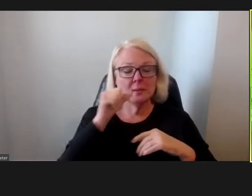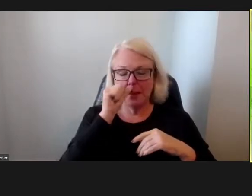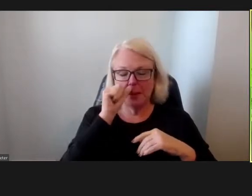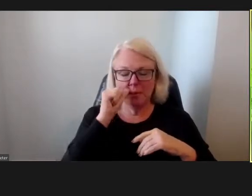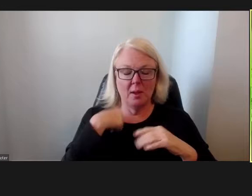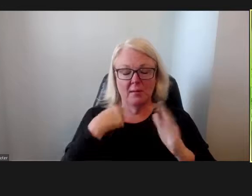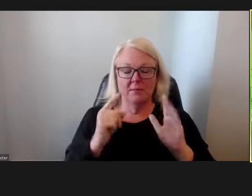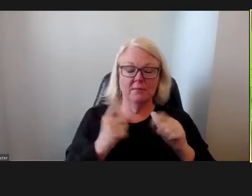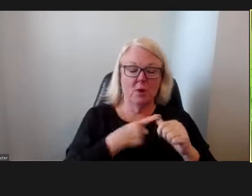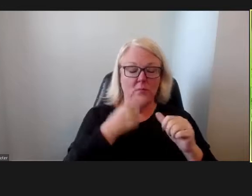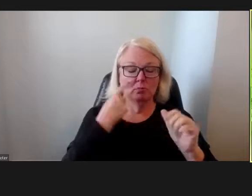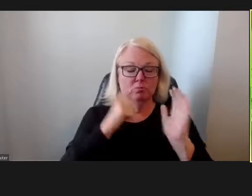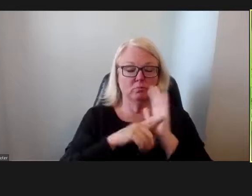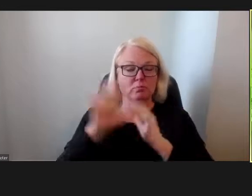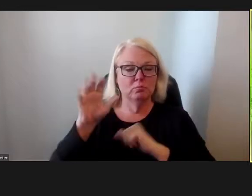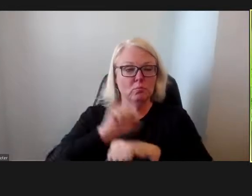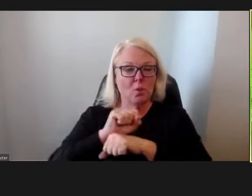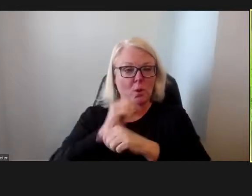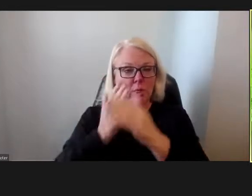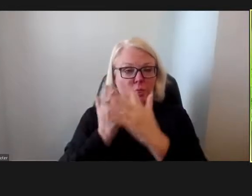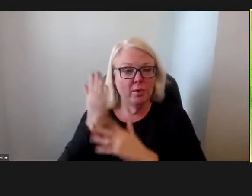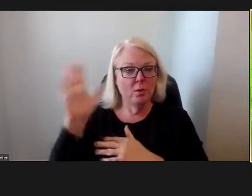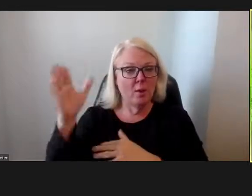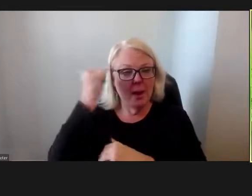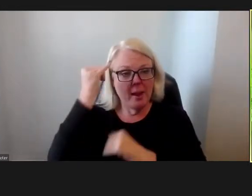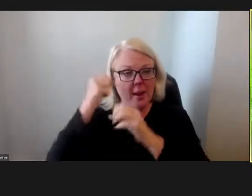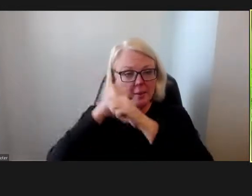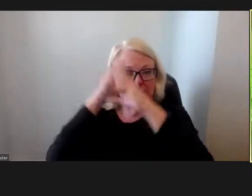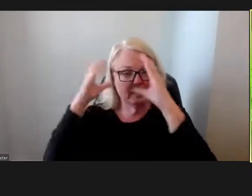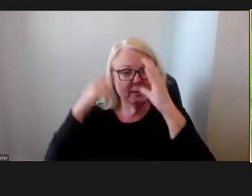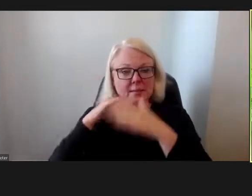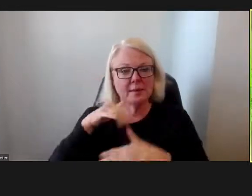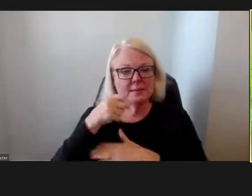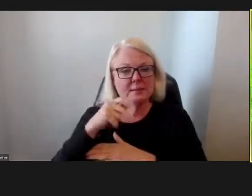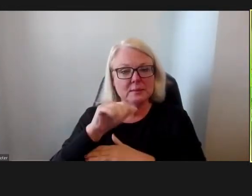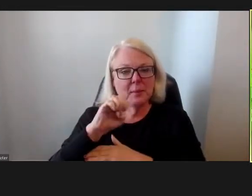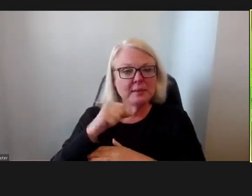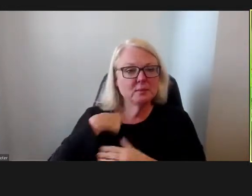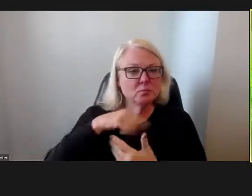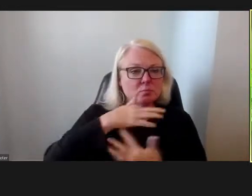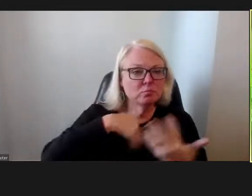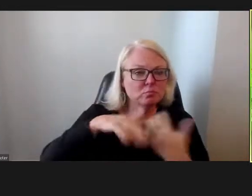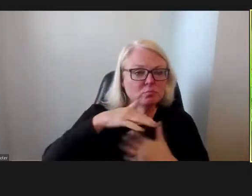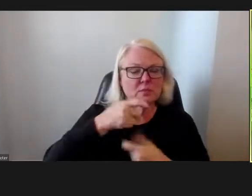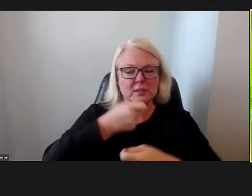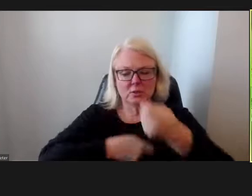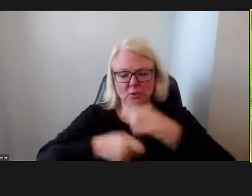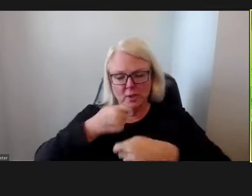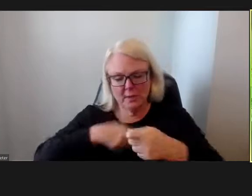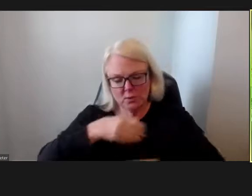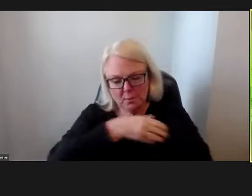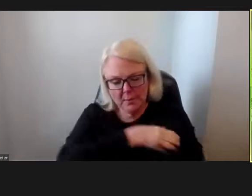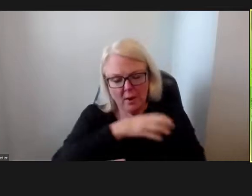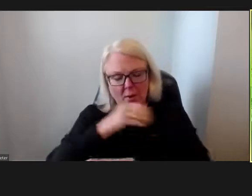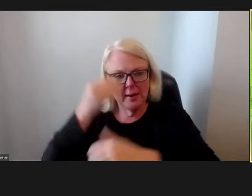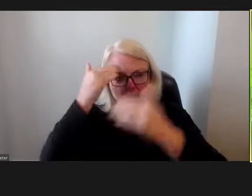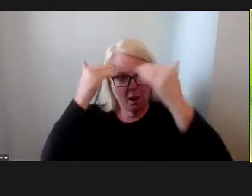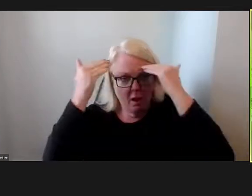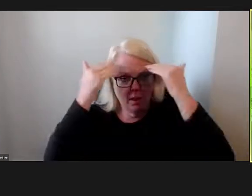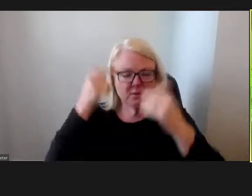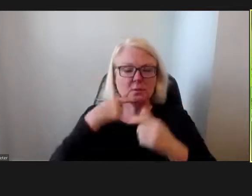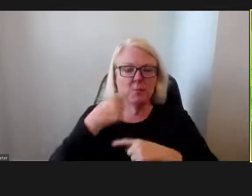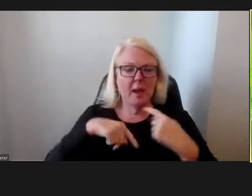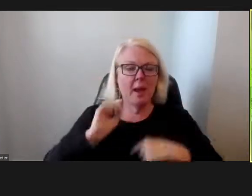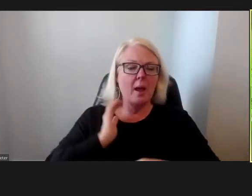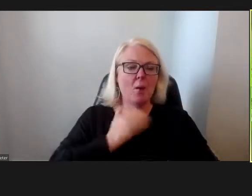Margaret Price's work through her ideas about the spaces we interact, exchange power, and produce knowledge in, about our bodies and minds